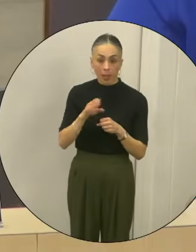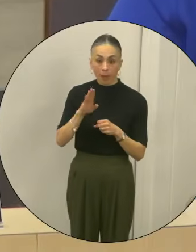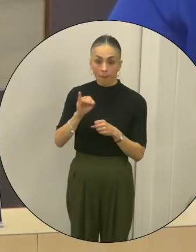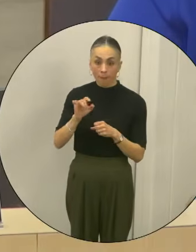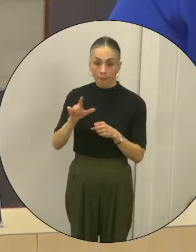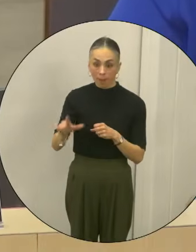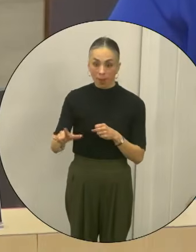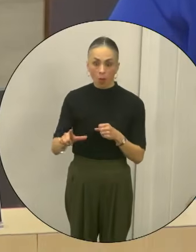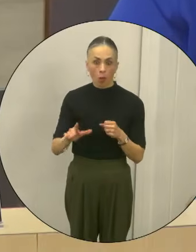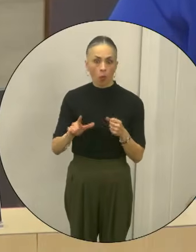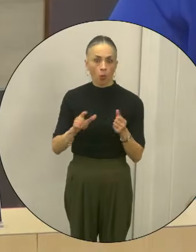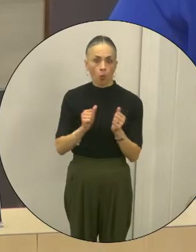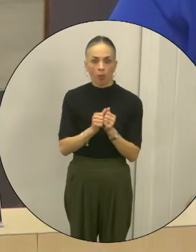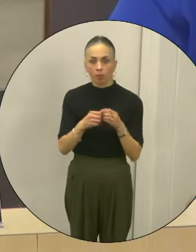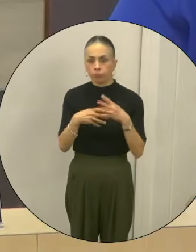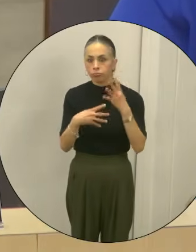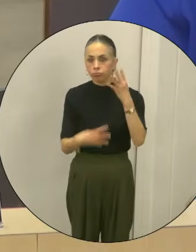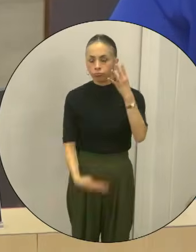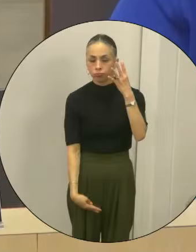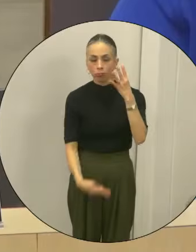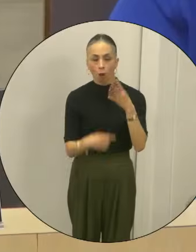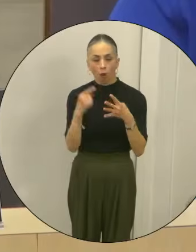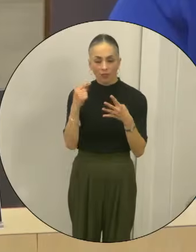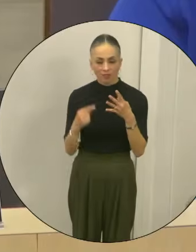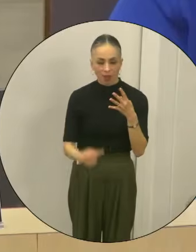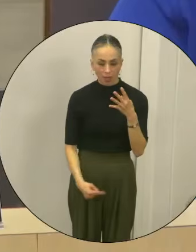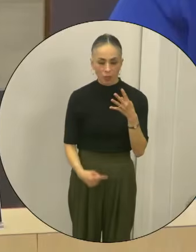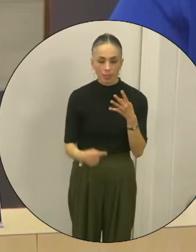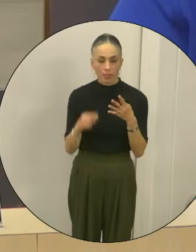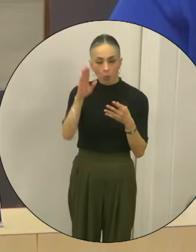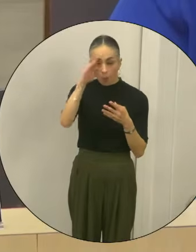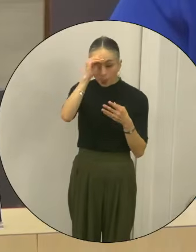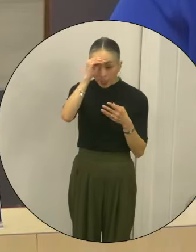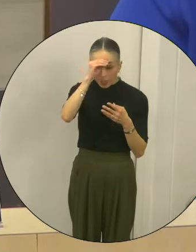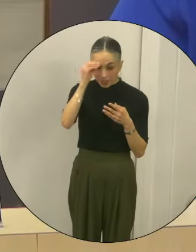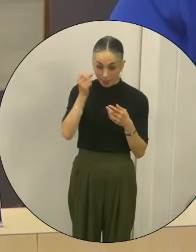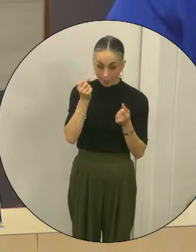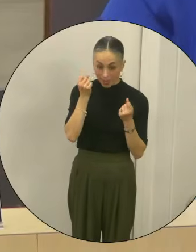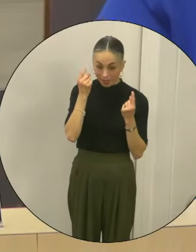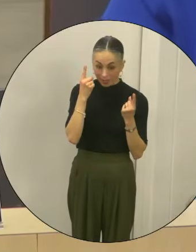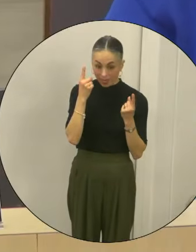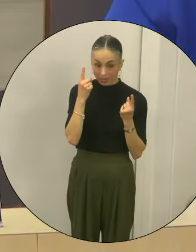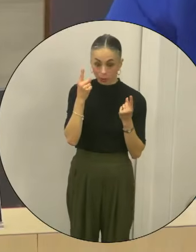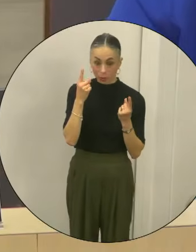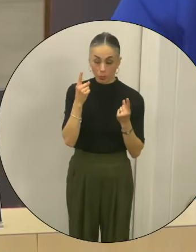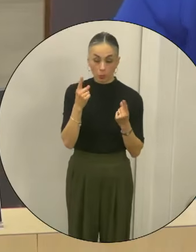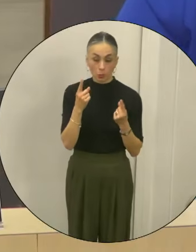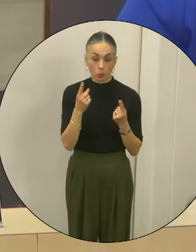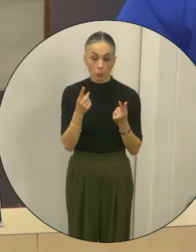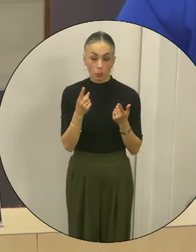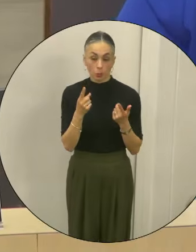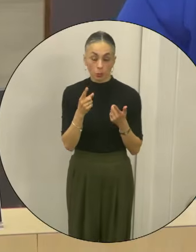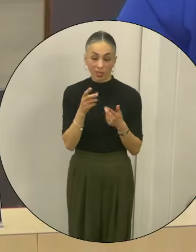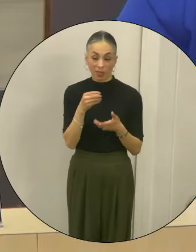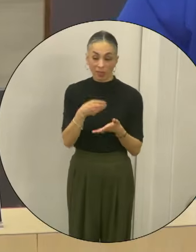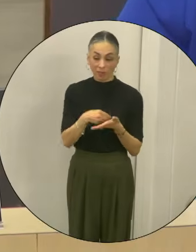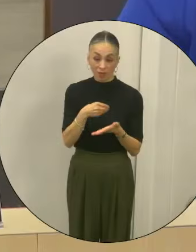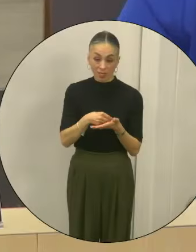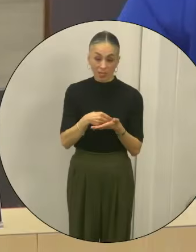with all of these factors? And in your opinion, does it make sense to, in order to get that funding,